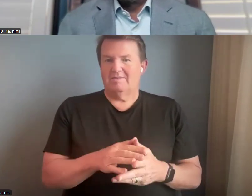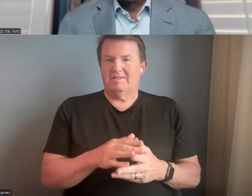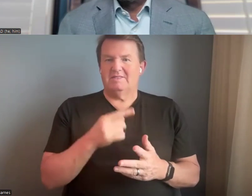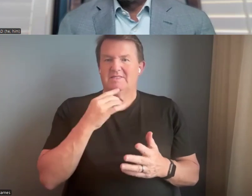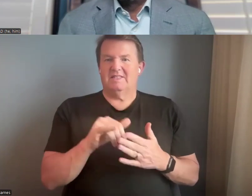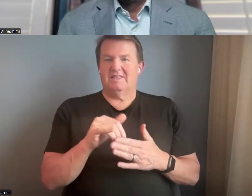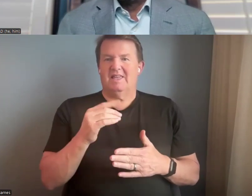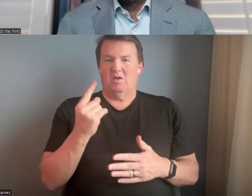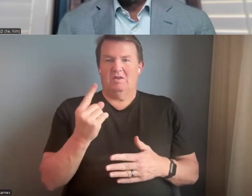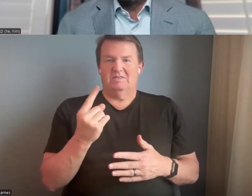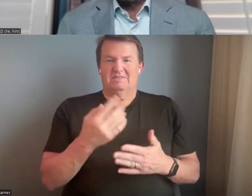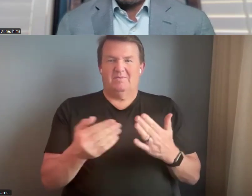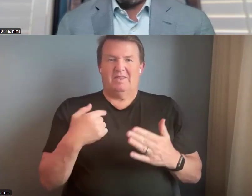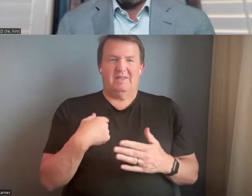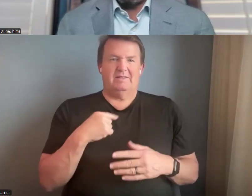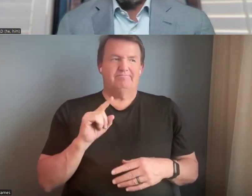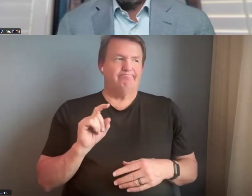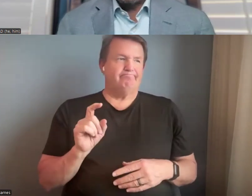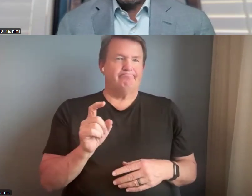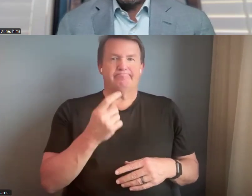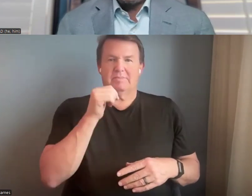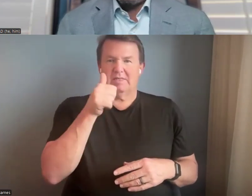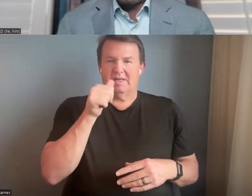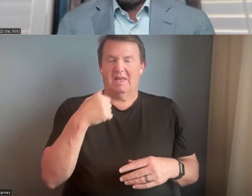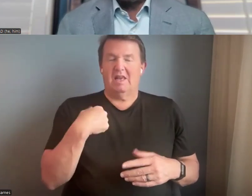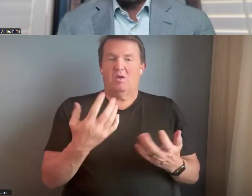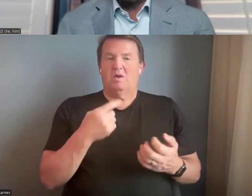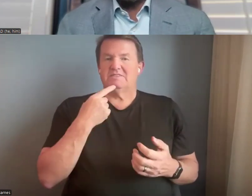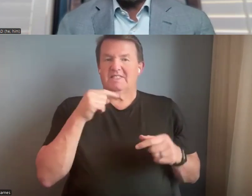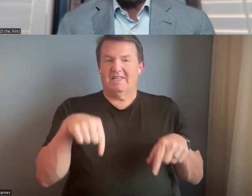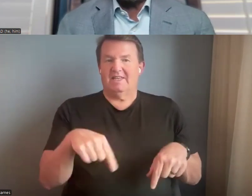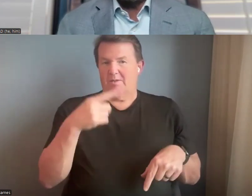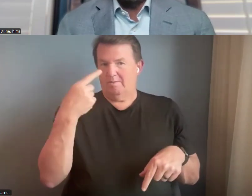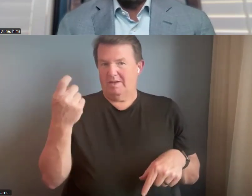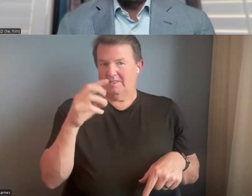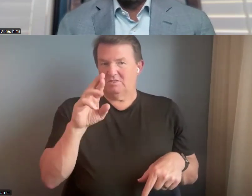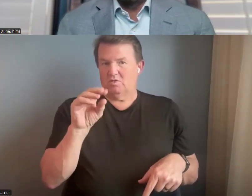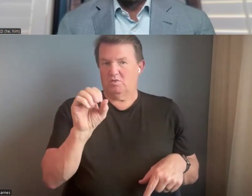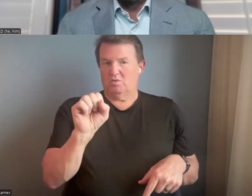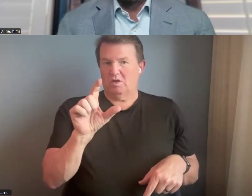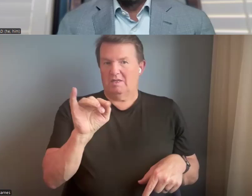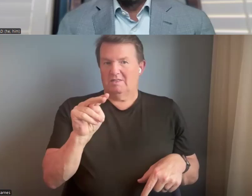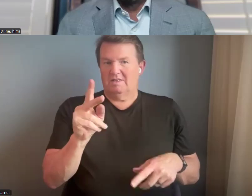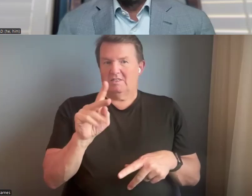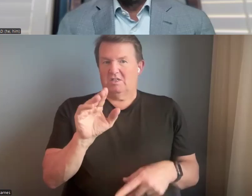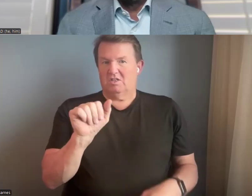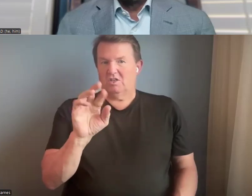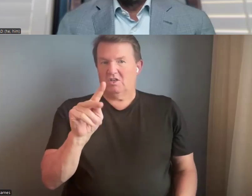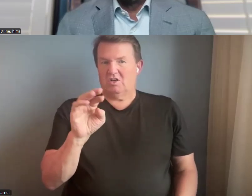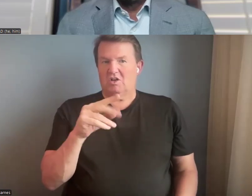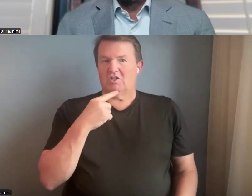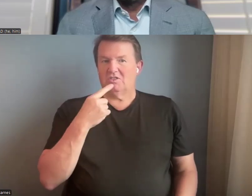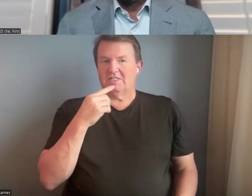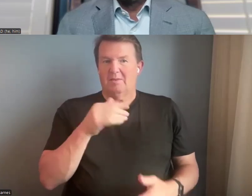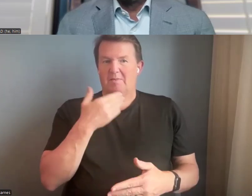walk around with daily, and I just want to say it here before I get into the full spell, because Rosalind Carter said it best. There are only four kinds of people in the